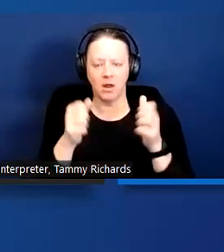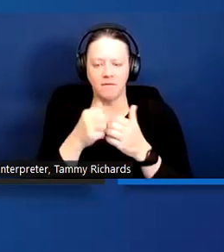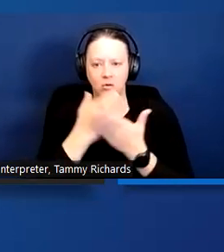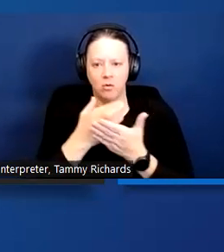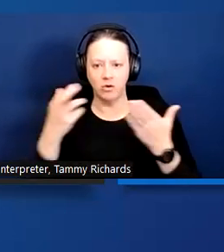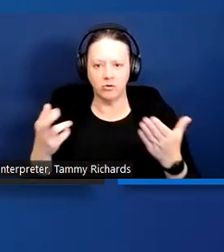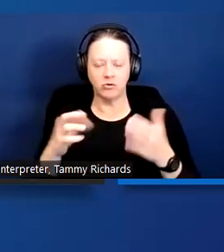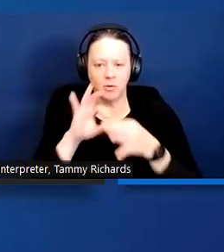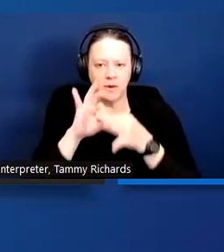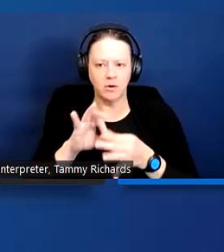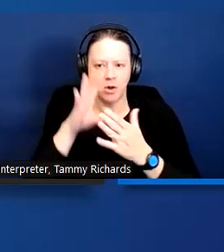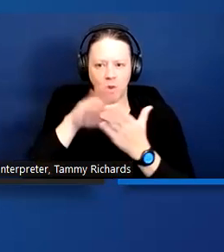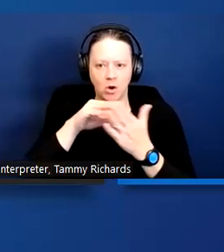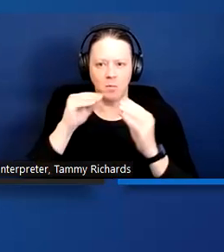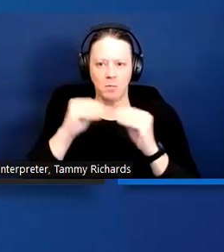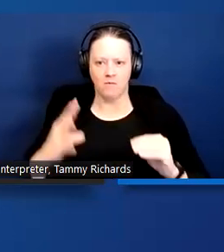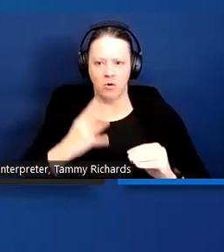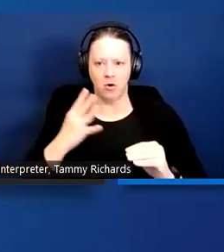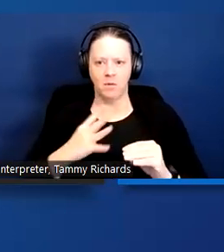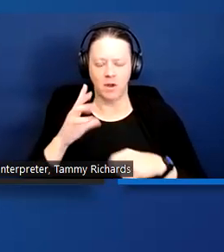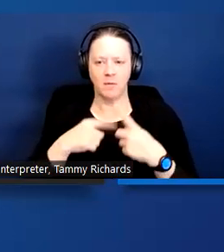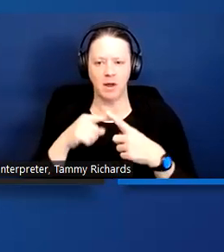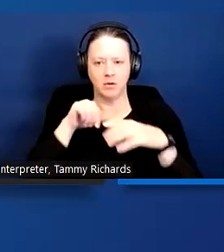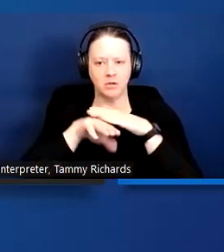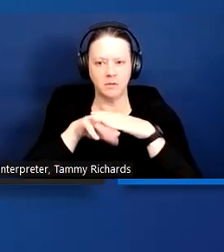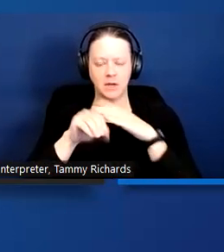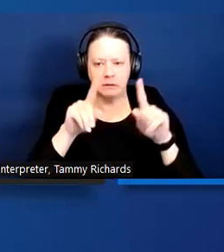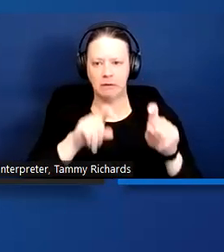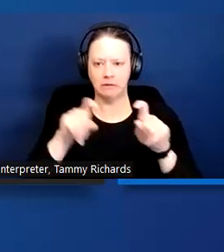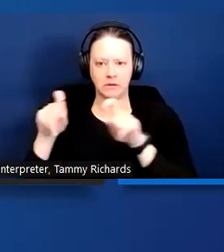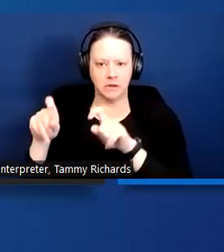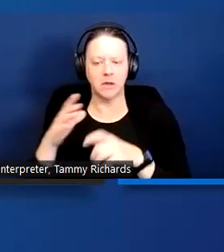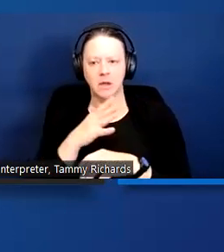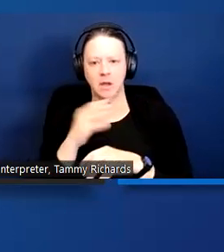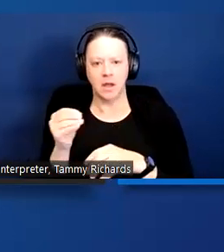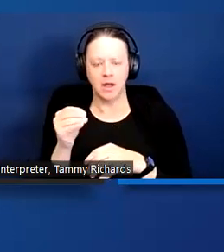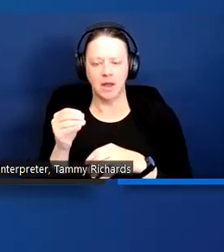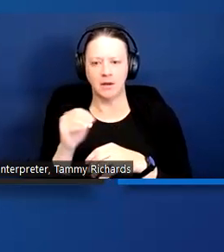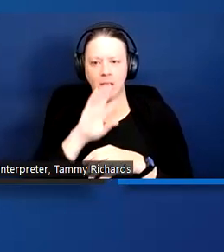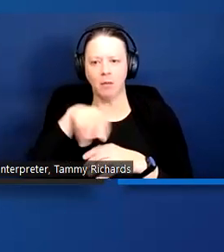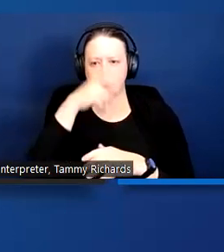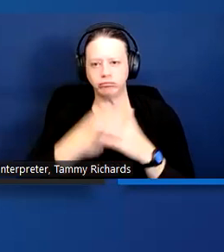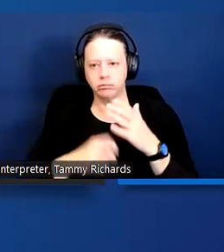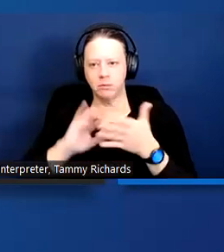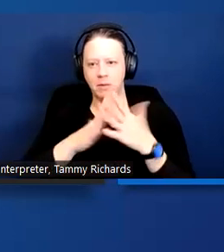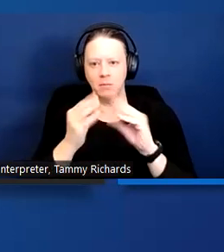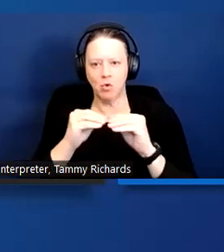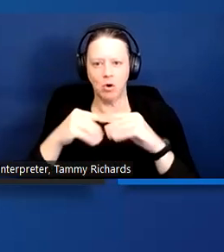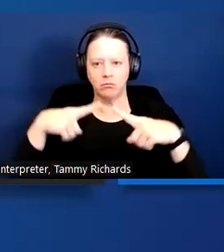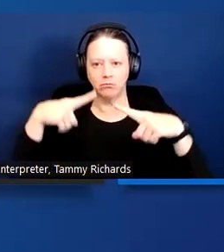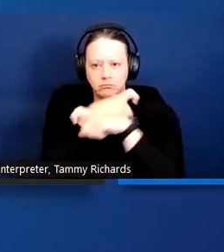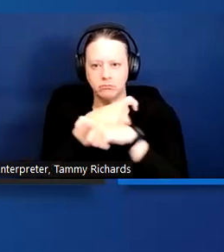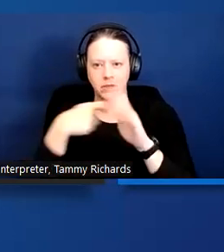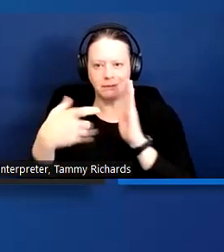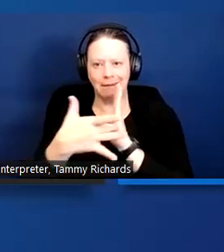of learning more formally about accessibility and testing and diving into the more technical realm